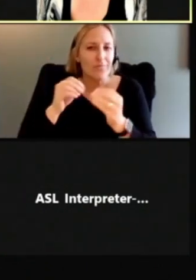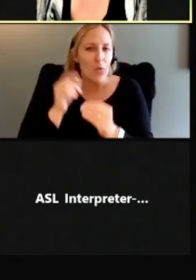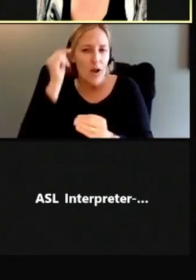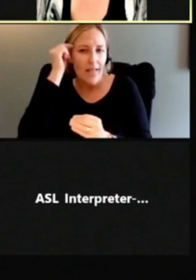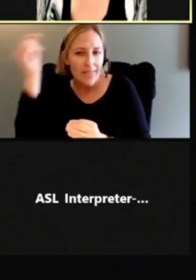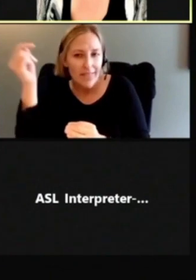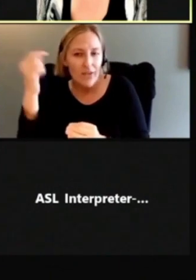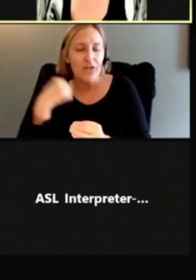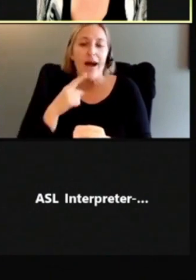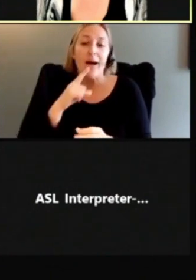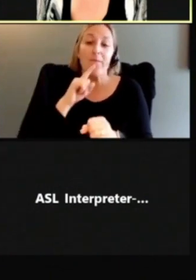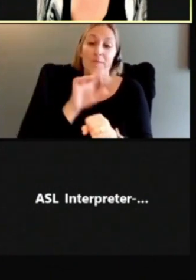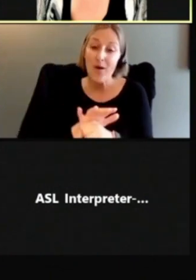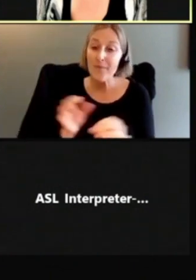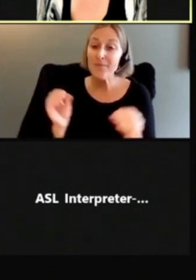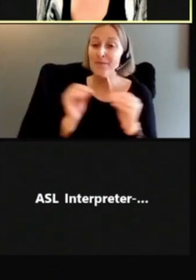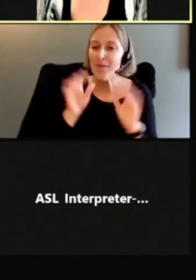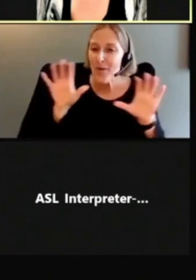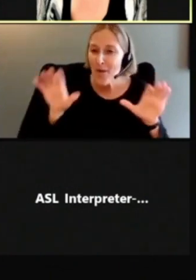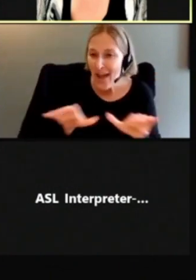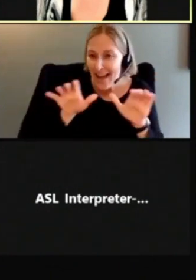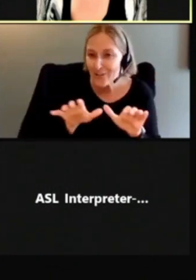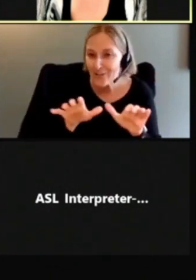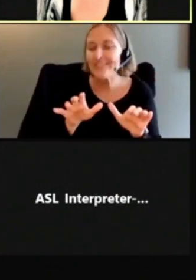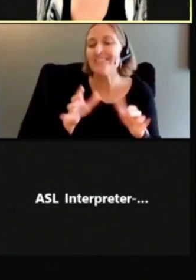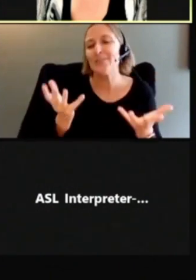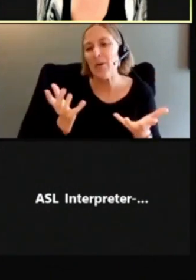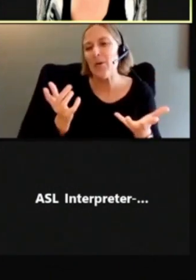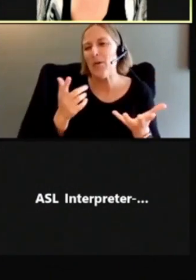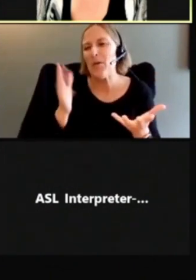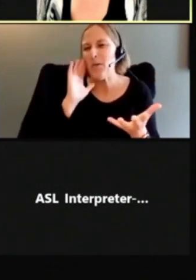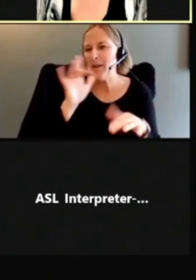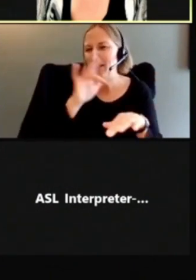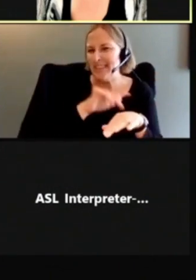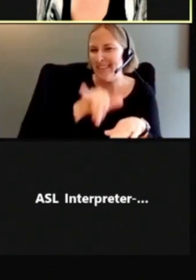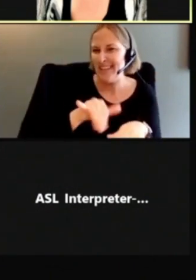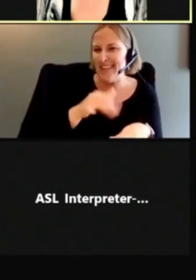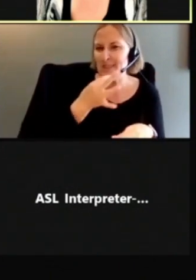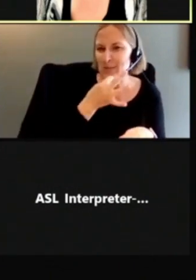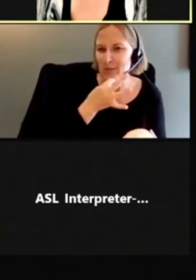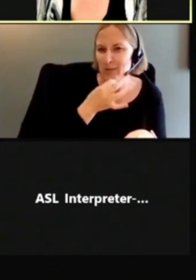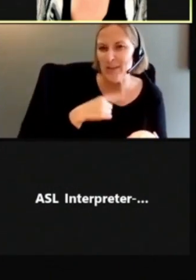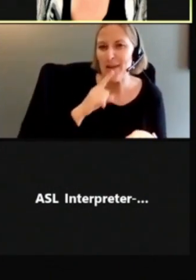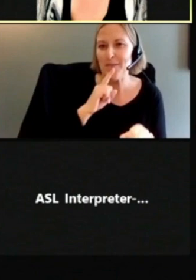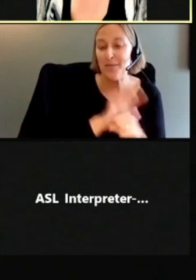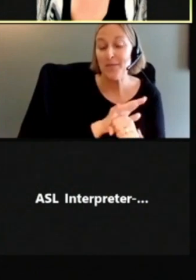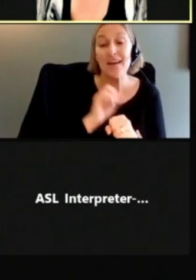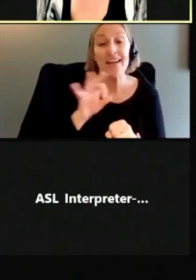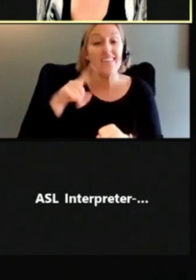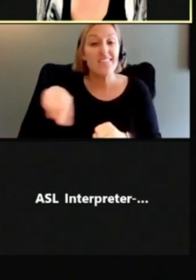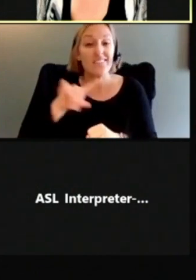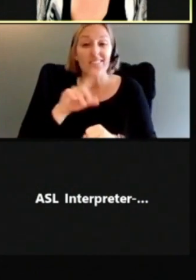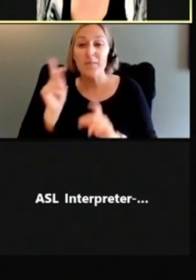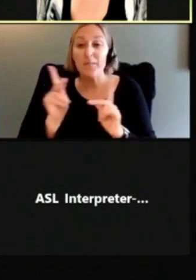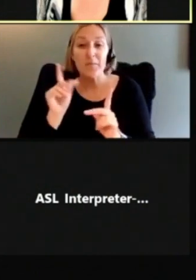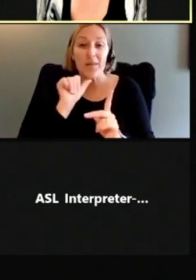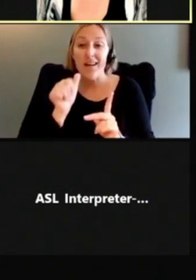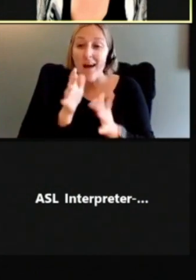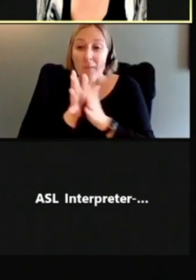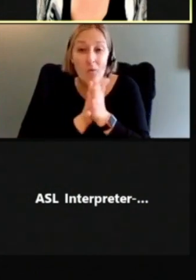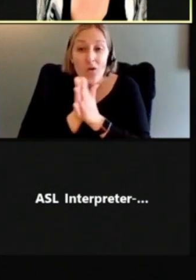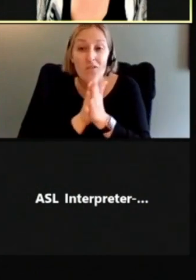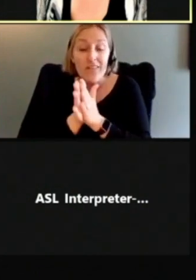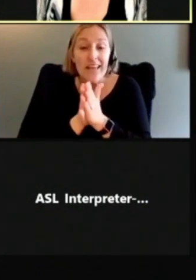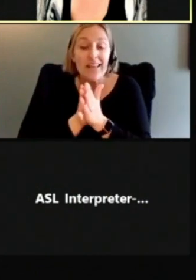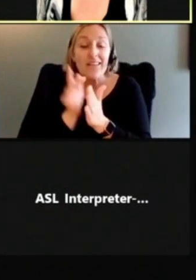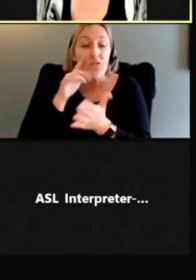actionable information, but we're getting there, I promise. If someone isn't motivated to learn, they won't learn. And